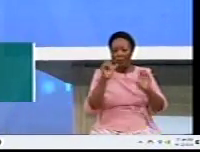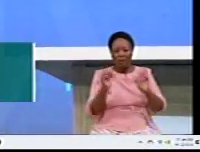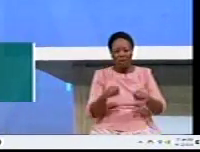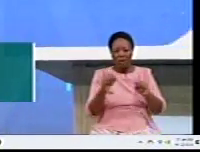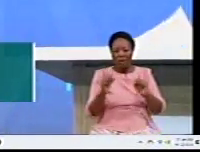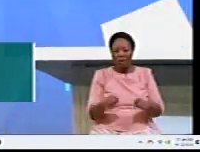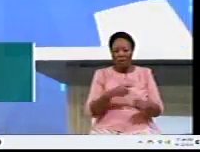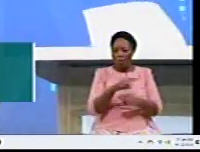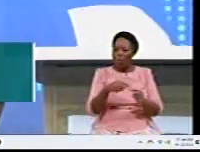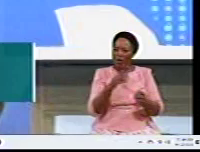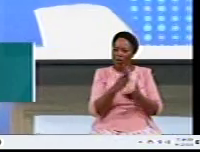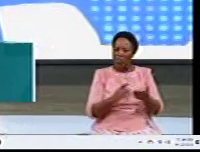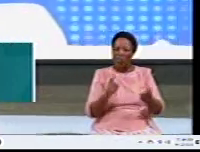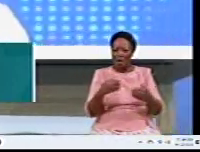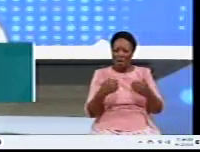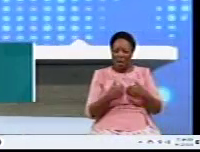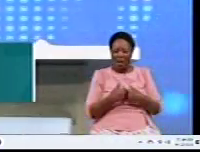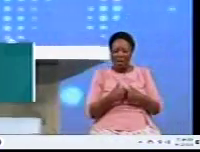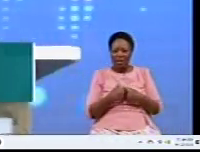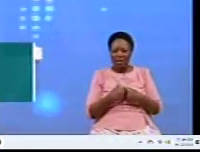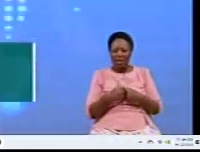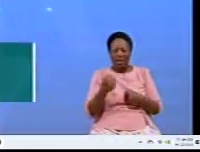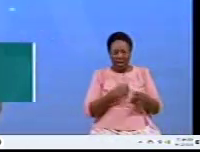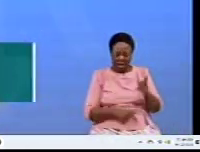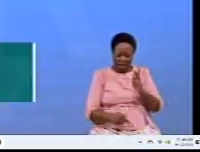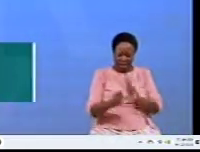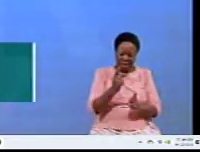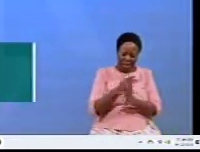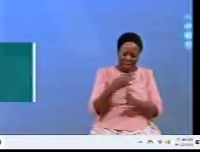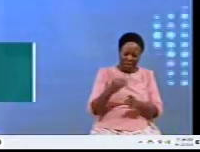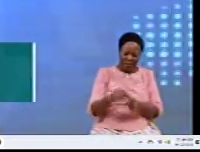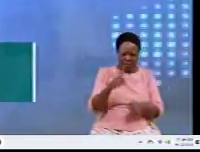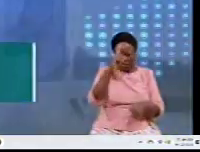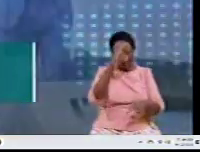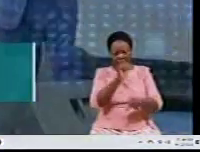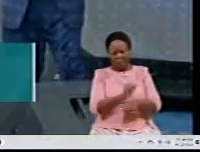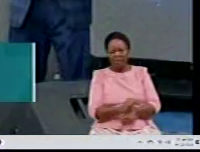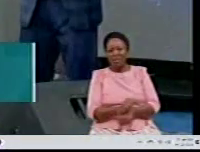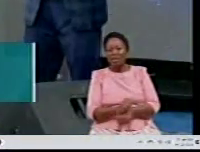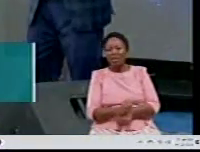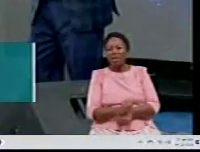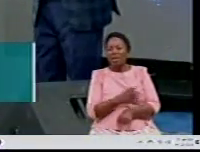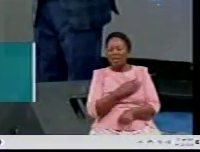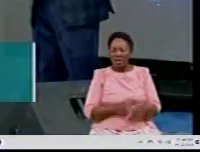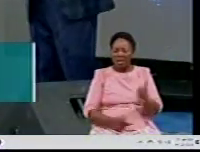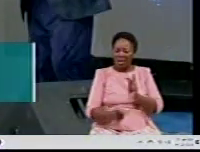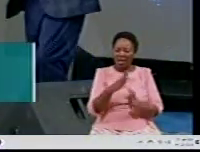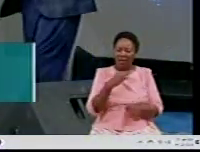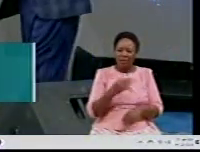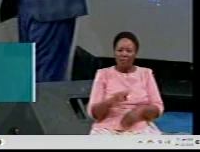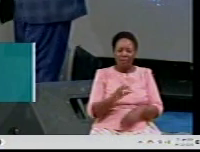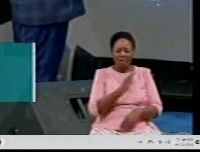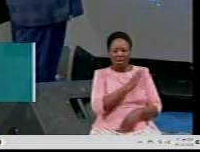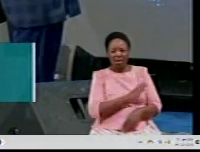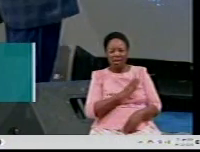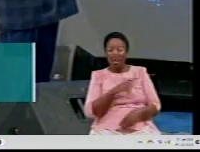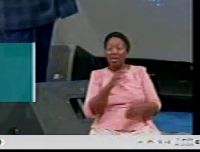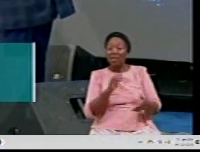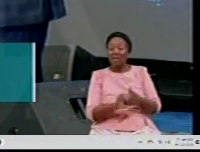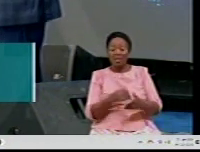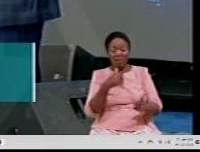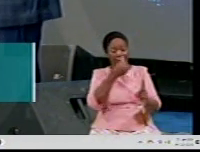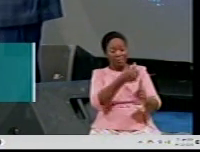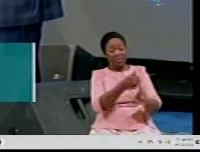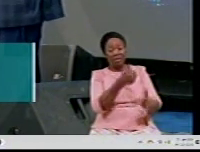somebody has a kind of habit, a kind of character that he